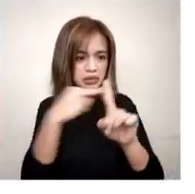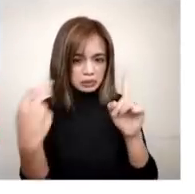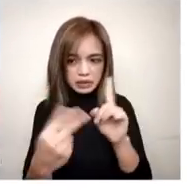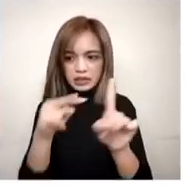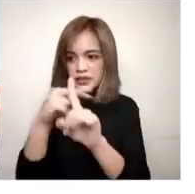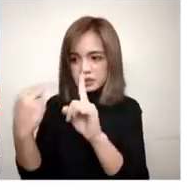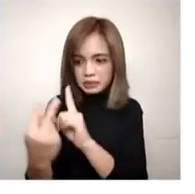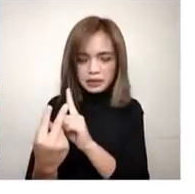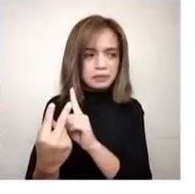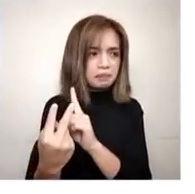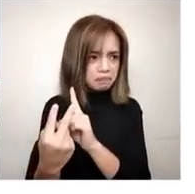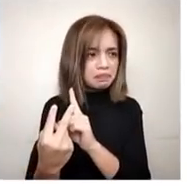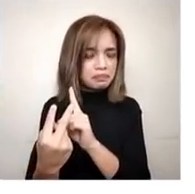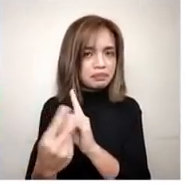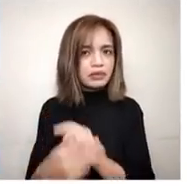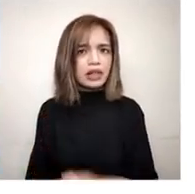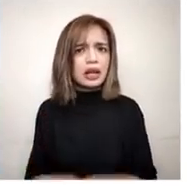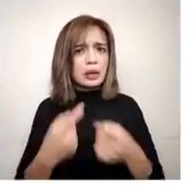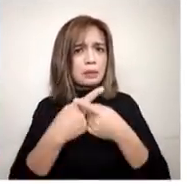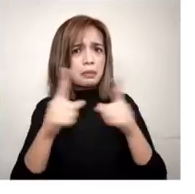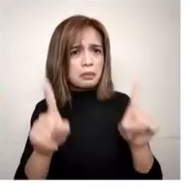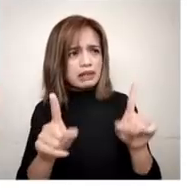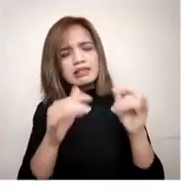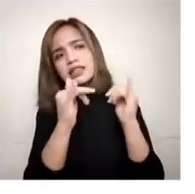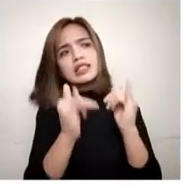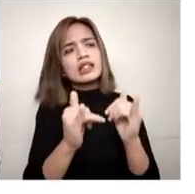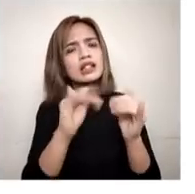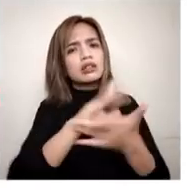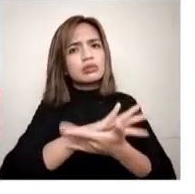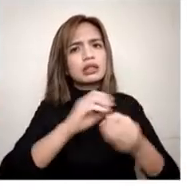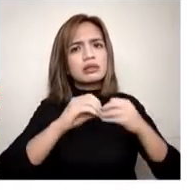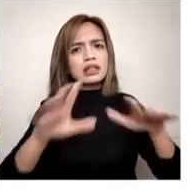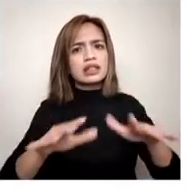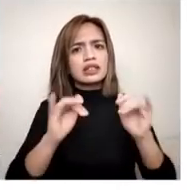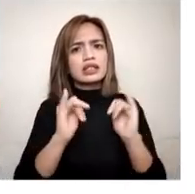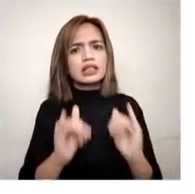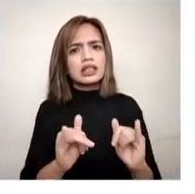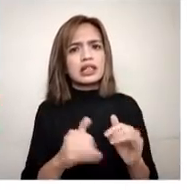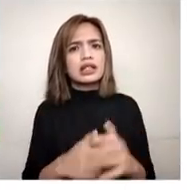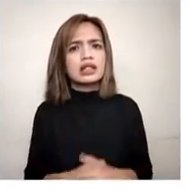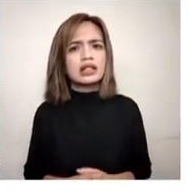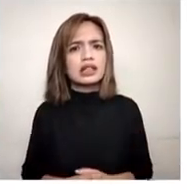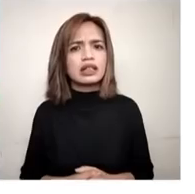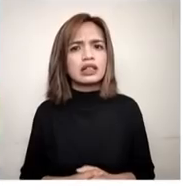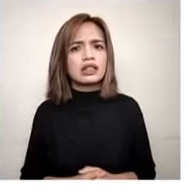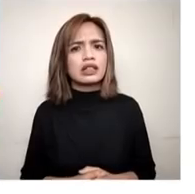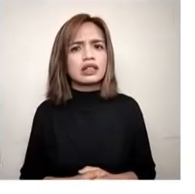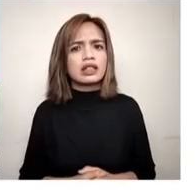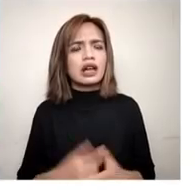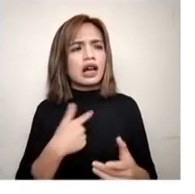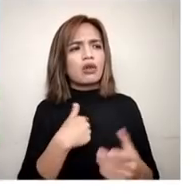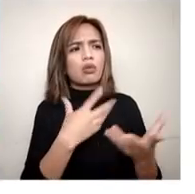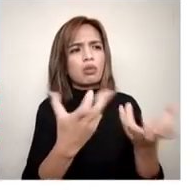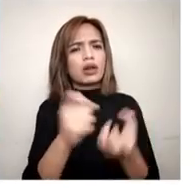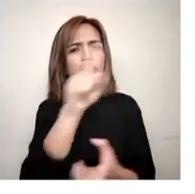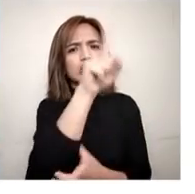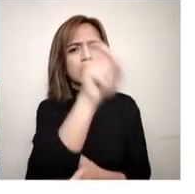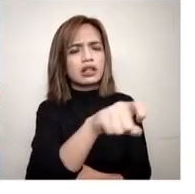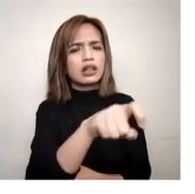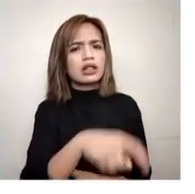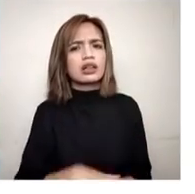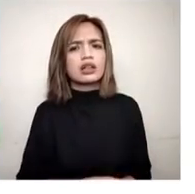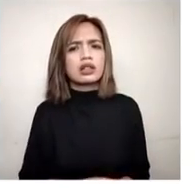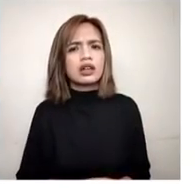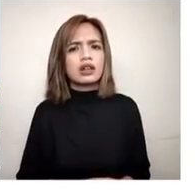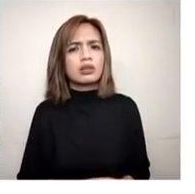other people, but the fact remains, this pandemic is going to outlive this administration. So I want to ask you, what kind of leader do you